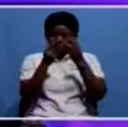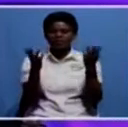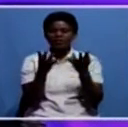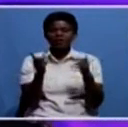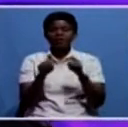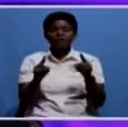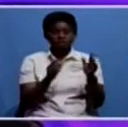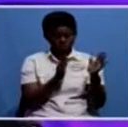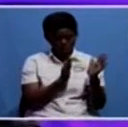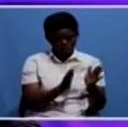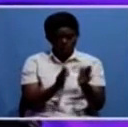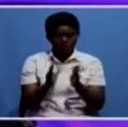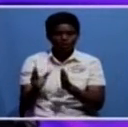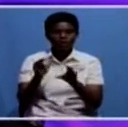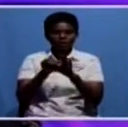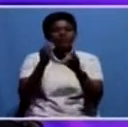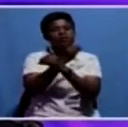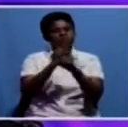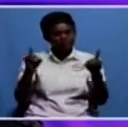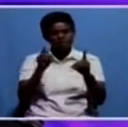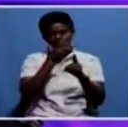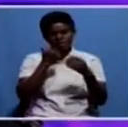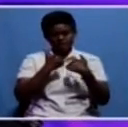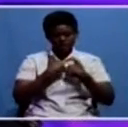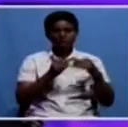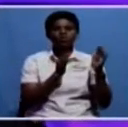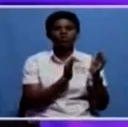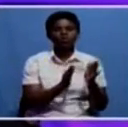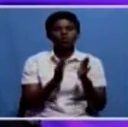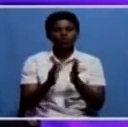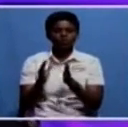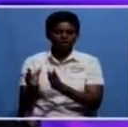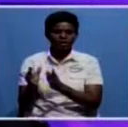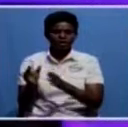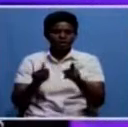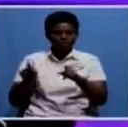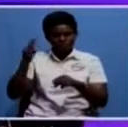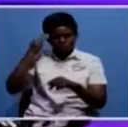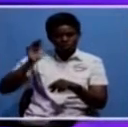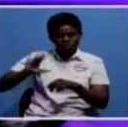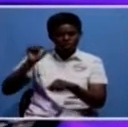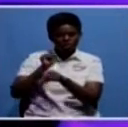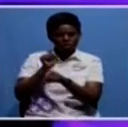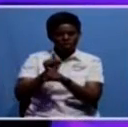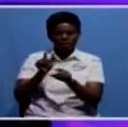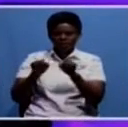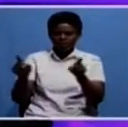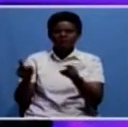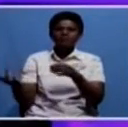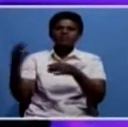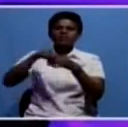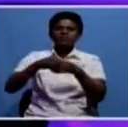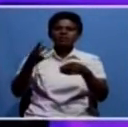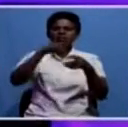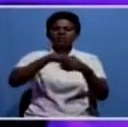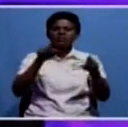have order. In a democracy, you need to have order so that people know what they need to do. But when we bring in personalities now